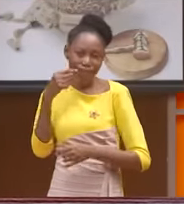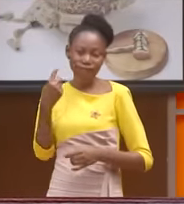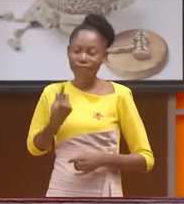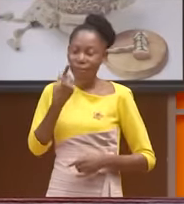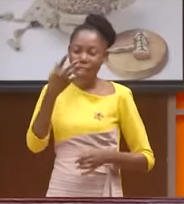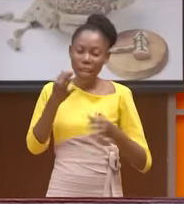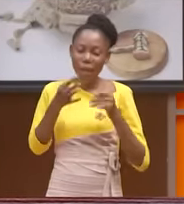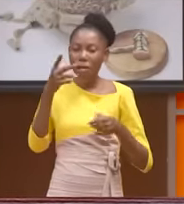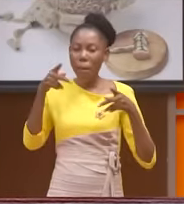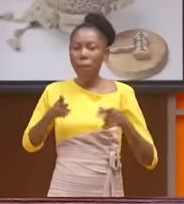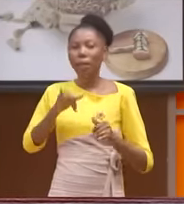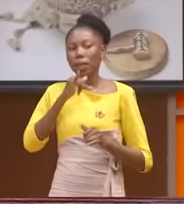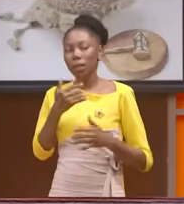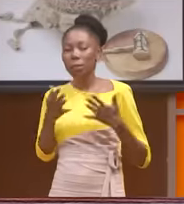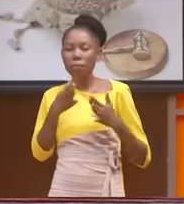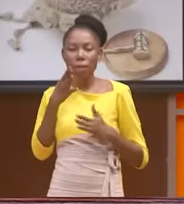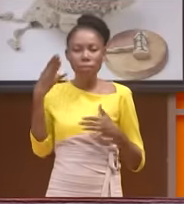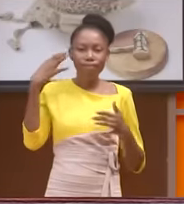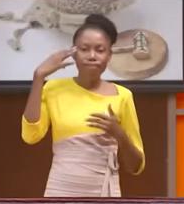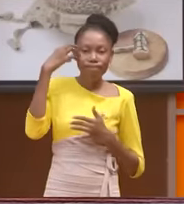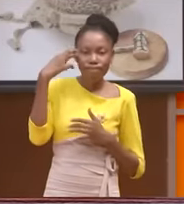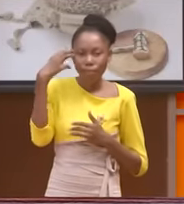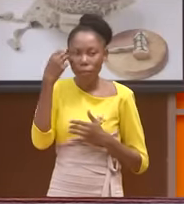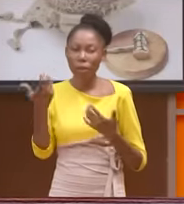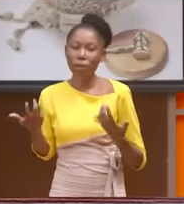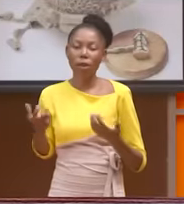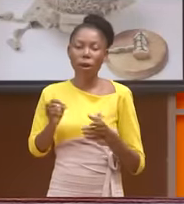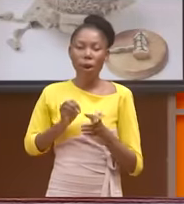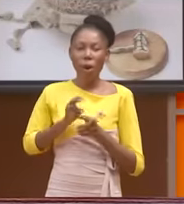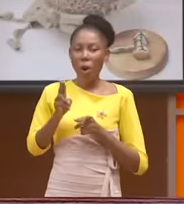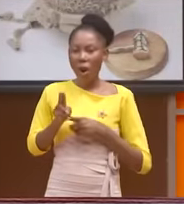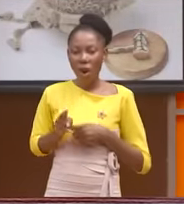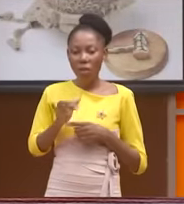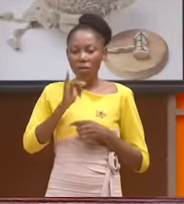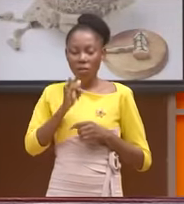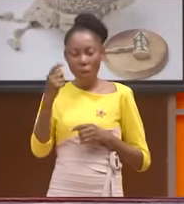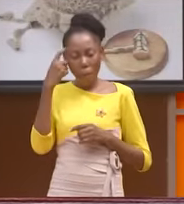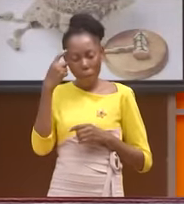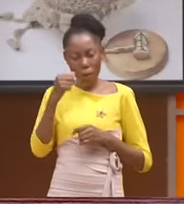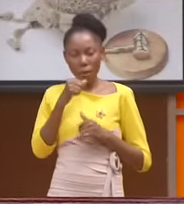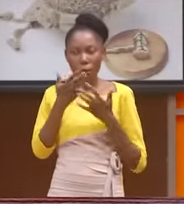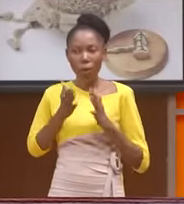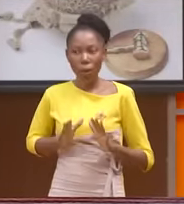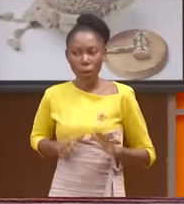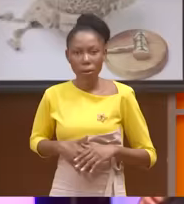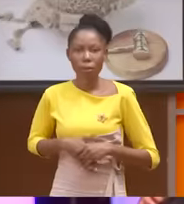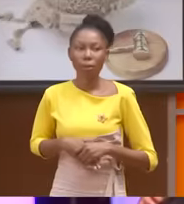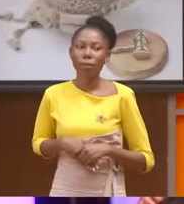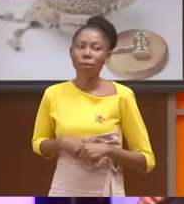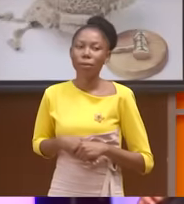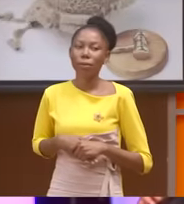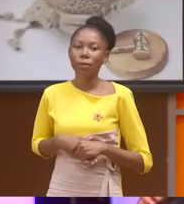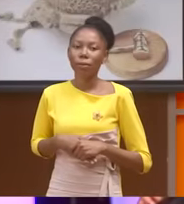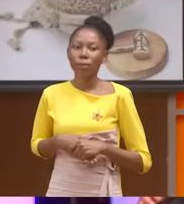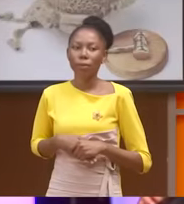maybe the mental state is not okay, not those, but on a good day. I've never so denied him